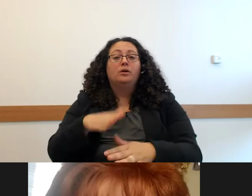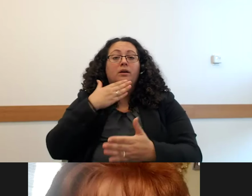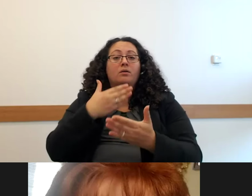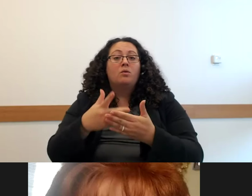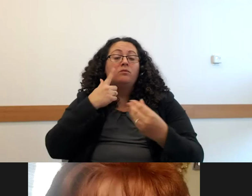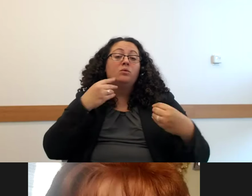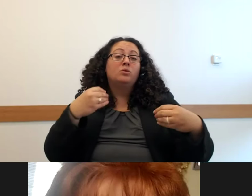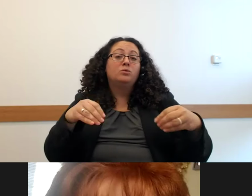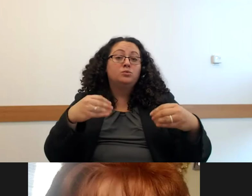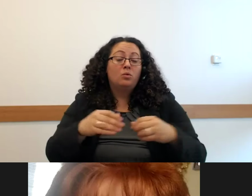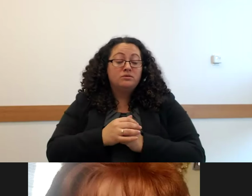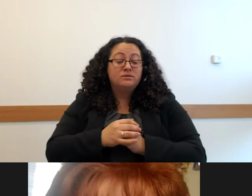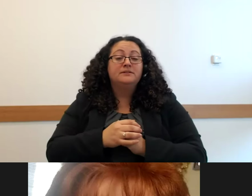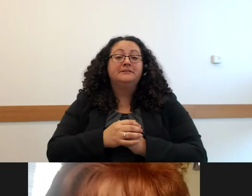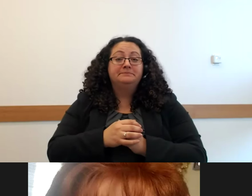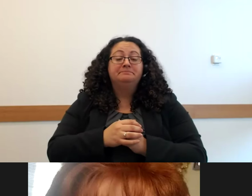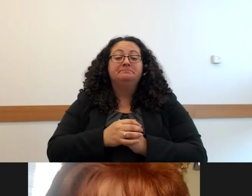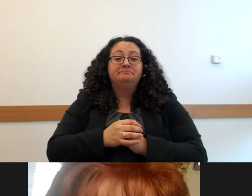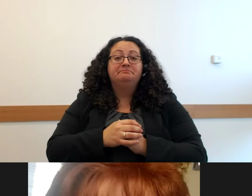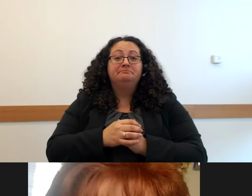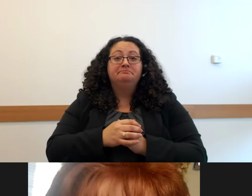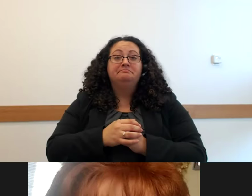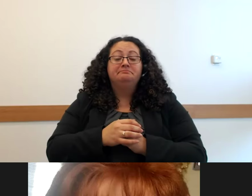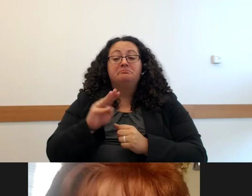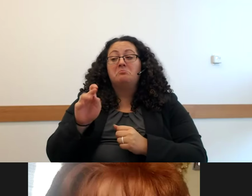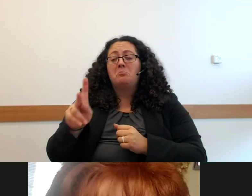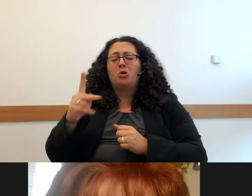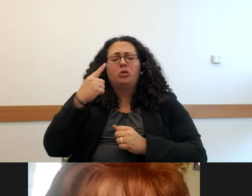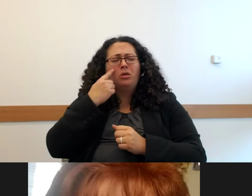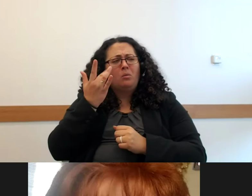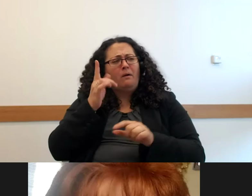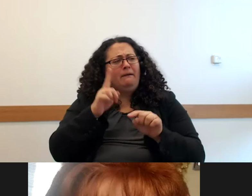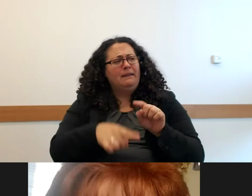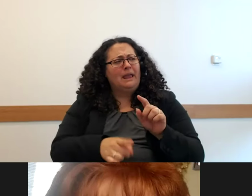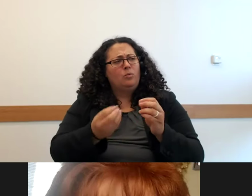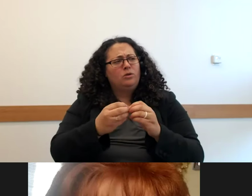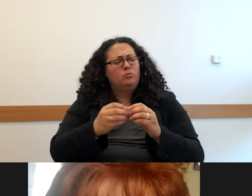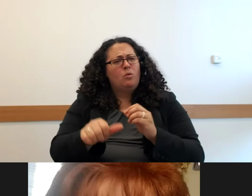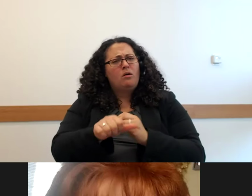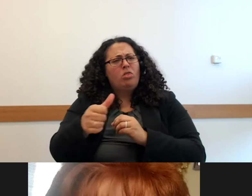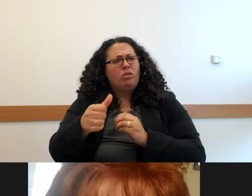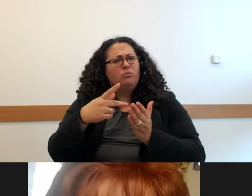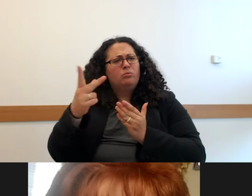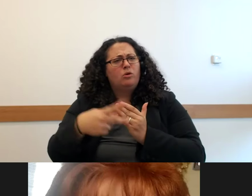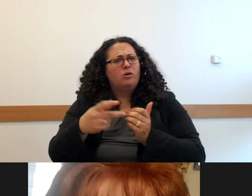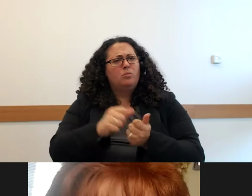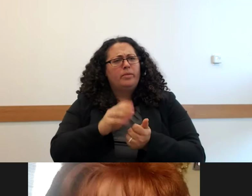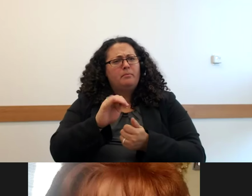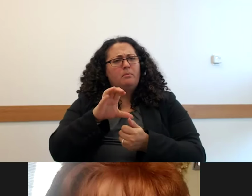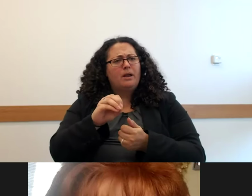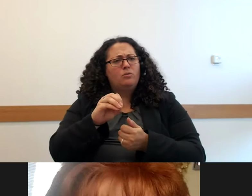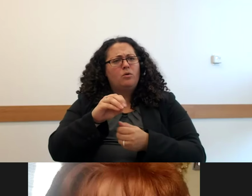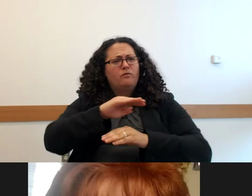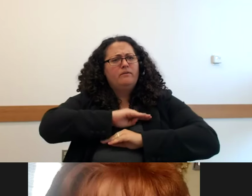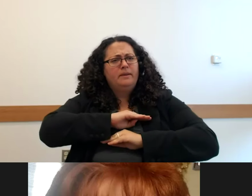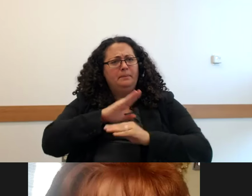stores. And Mark had thought, why can't we do another program within our micro-fulfillment centers?